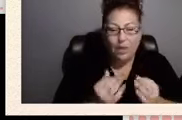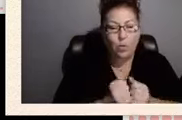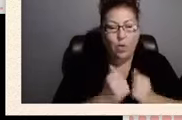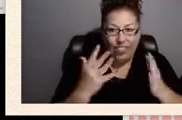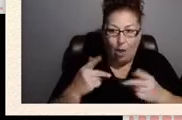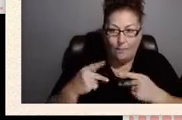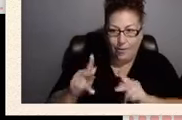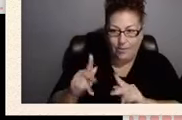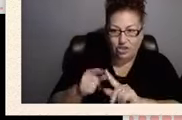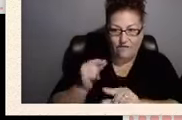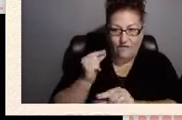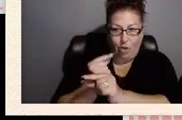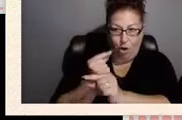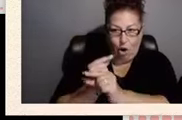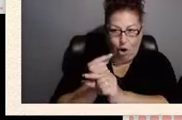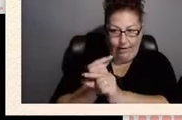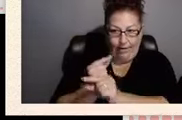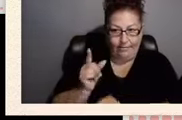guardian.